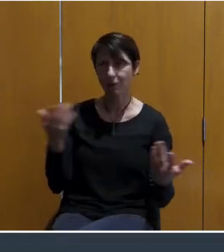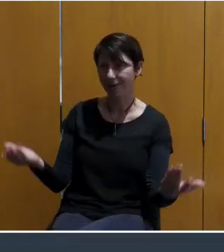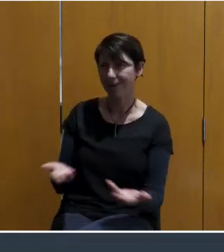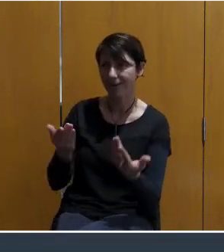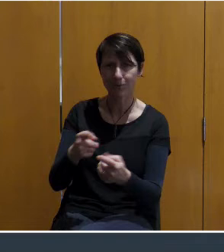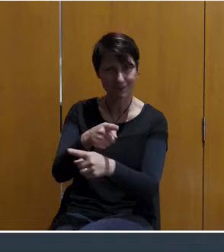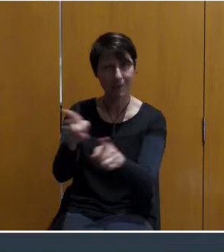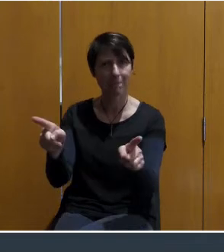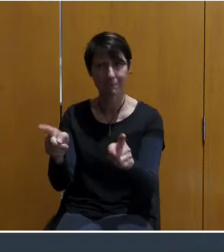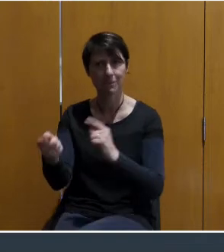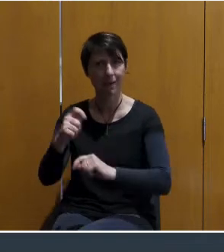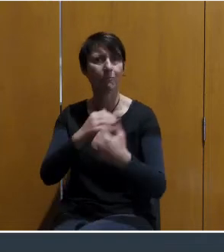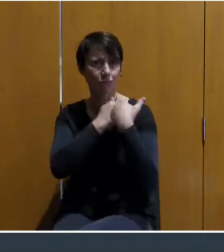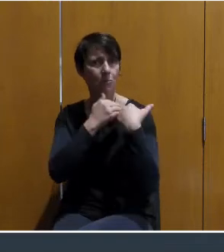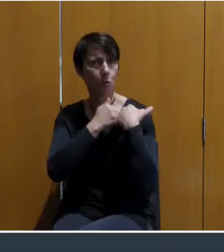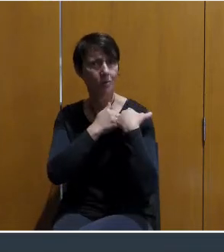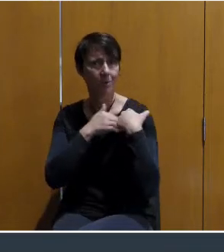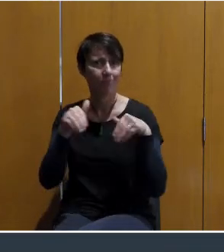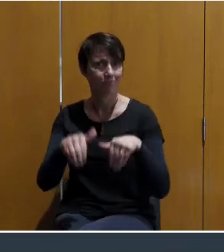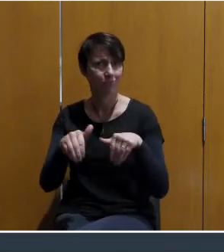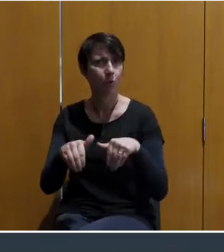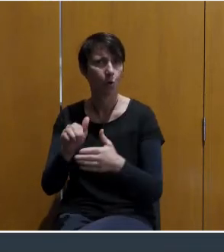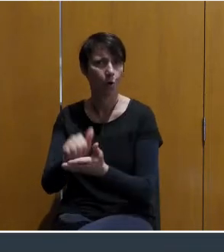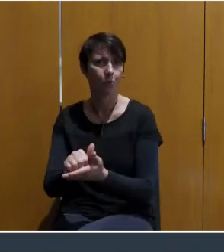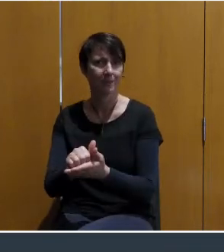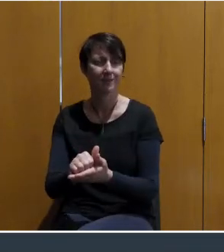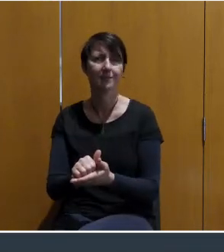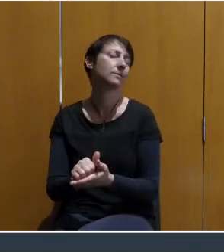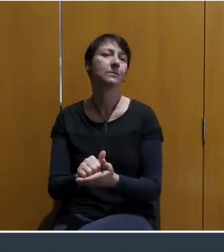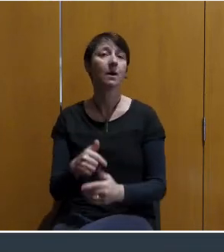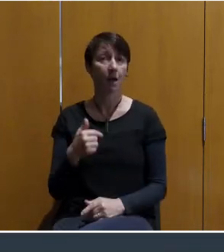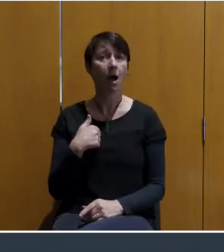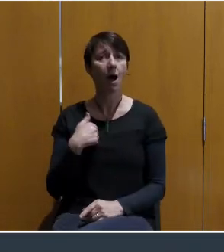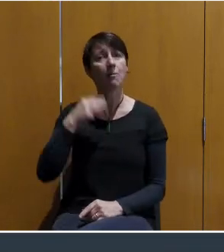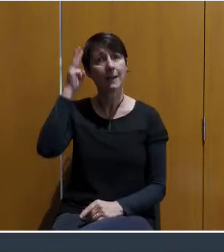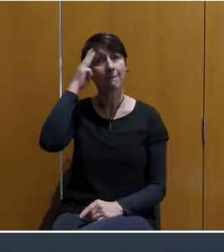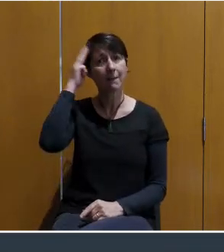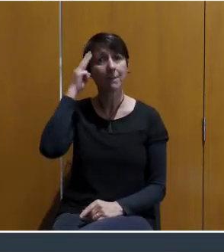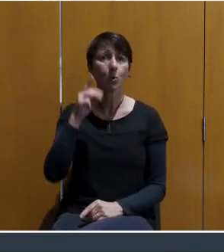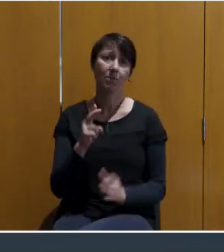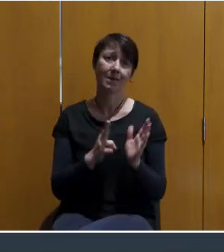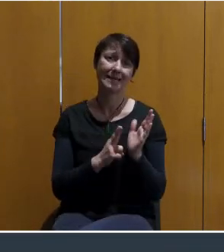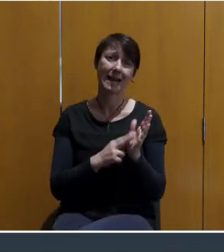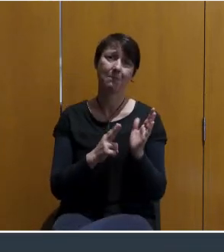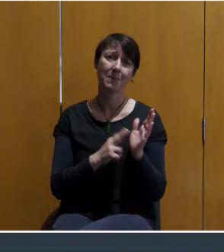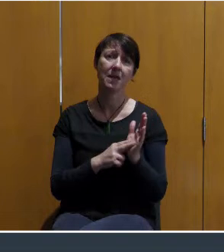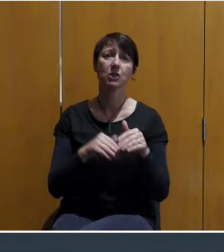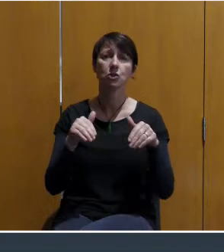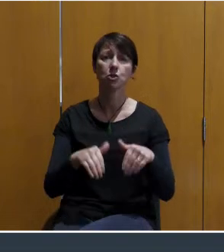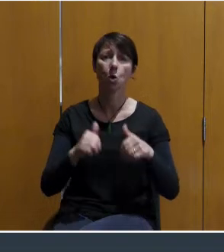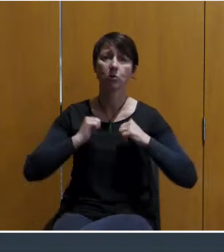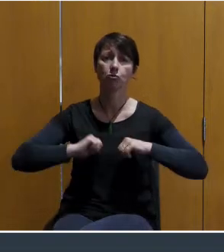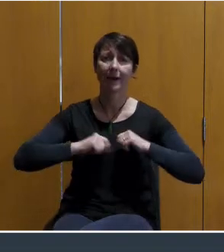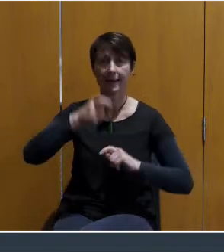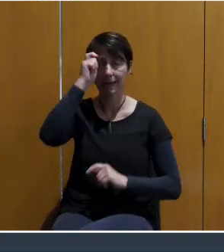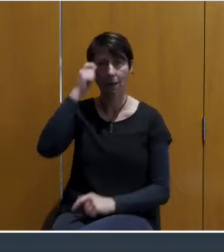possible. I've also been a member of the Napier Dog Training Club for 25 years and have seen,